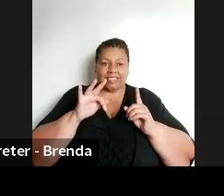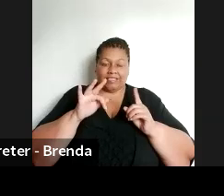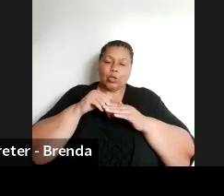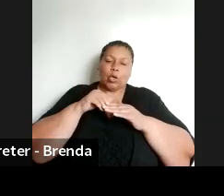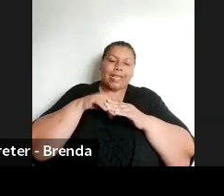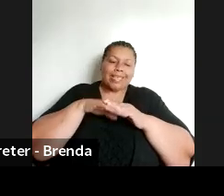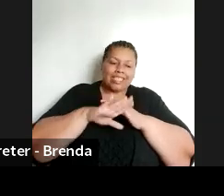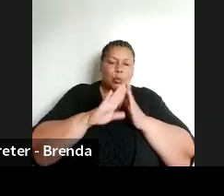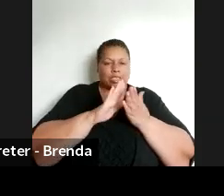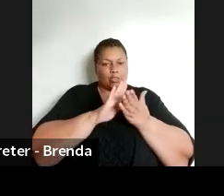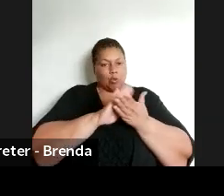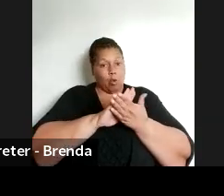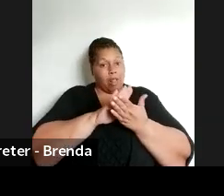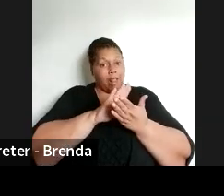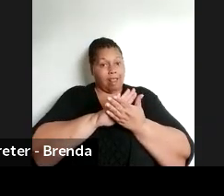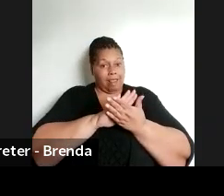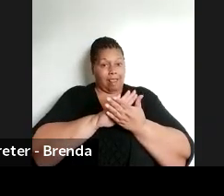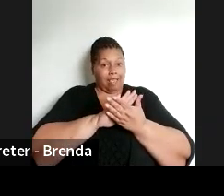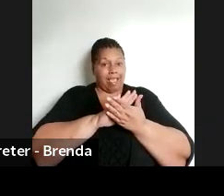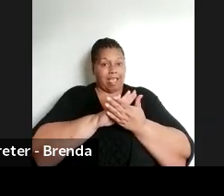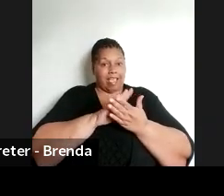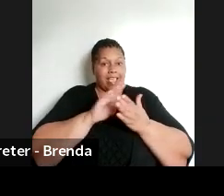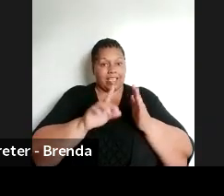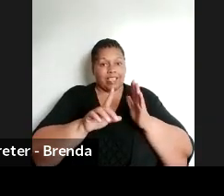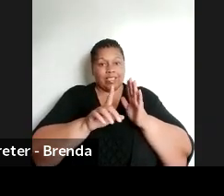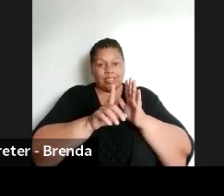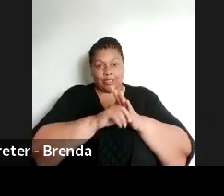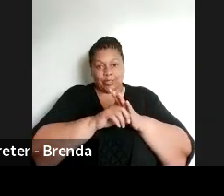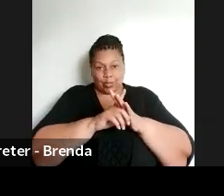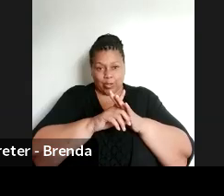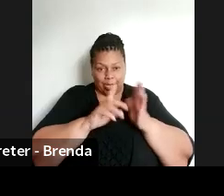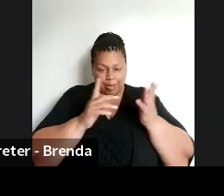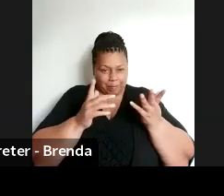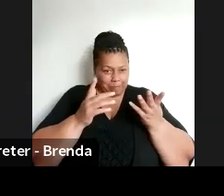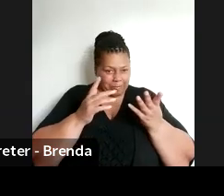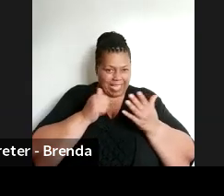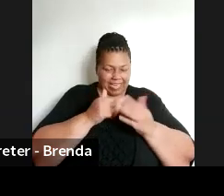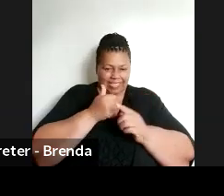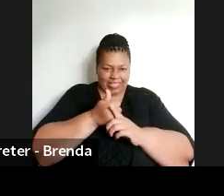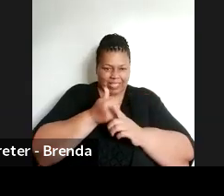school and you show up at the self-contained class and you've got your activity and